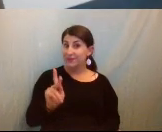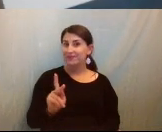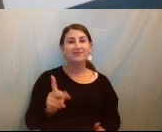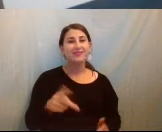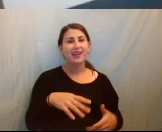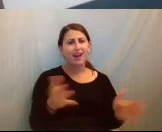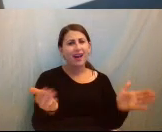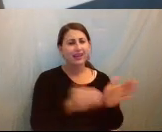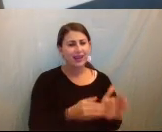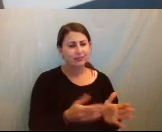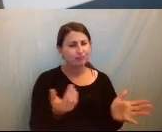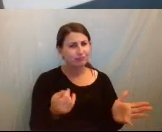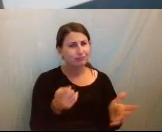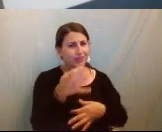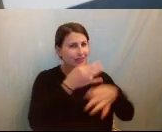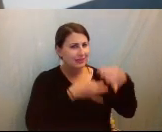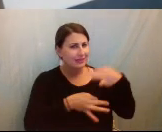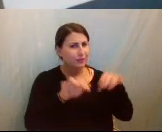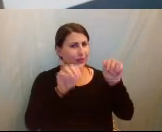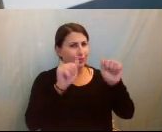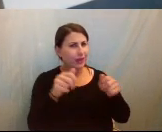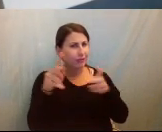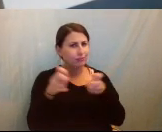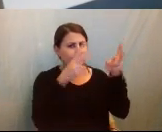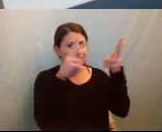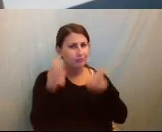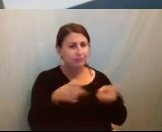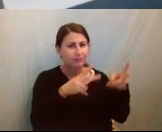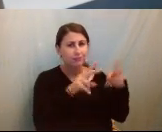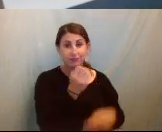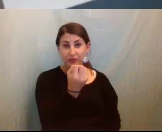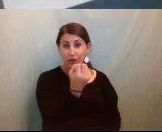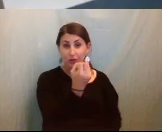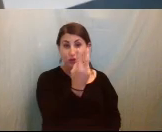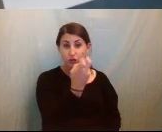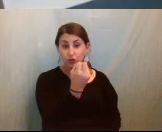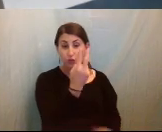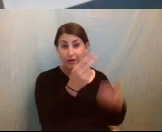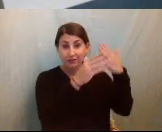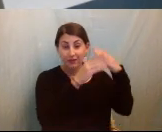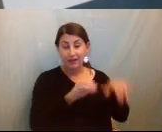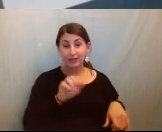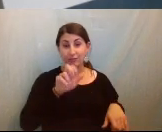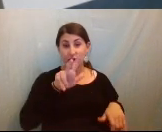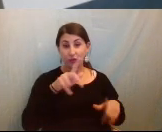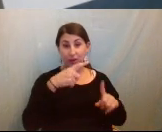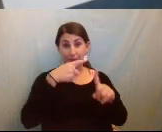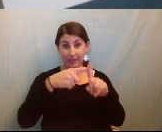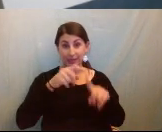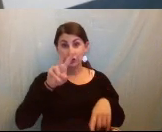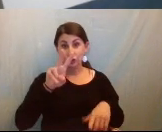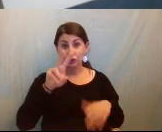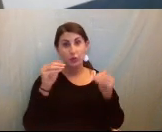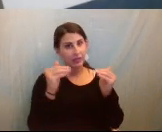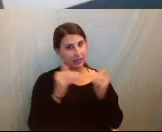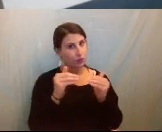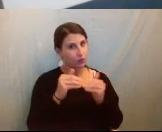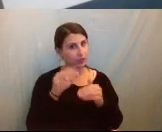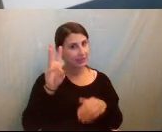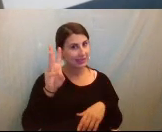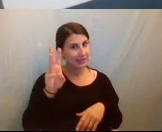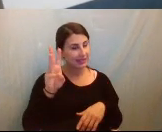Okay. And again, you can also substitute that back in. 12 divided by 3 plus 2 should equal